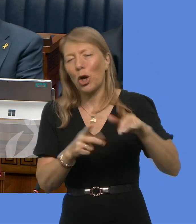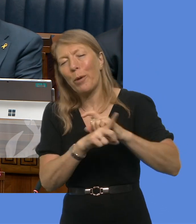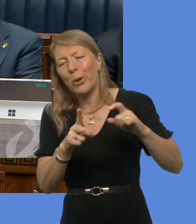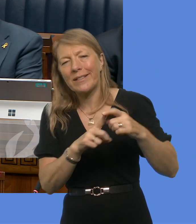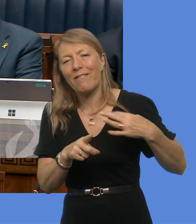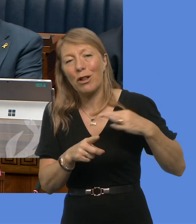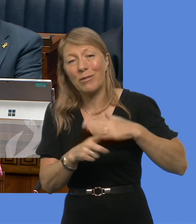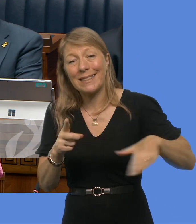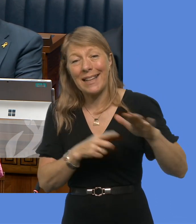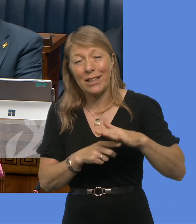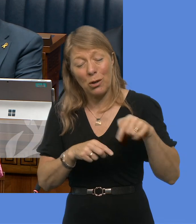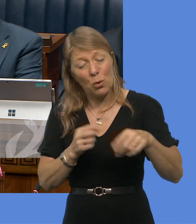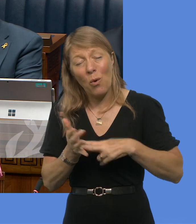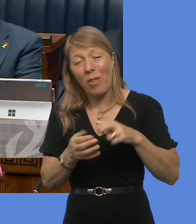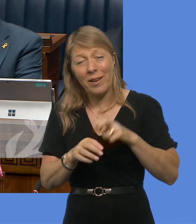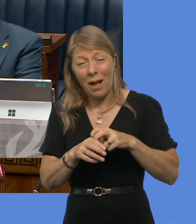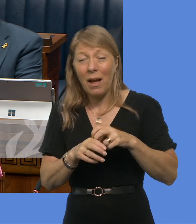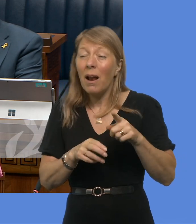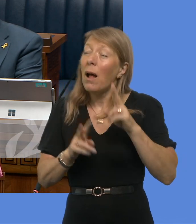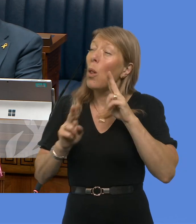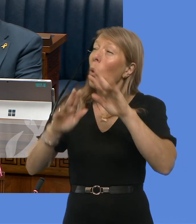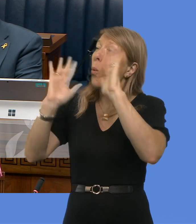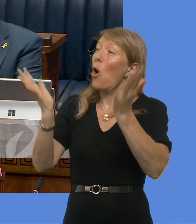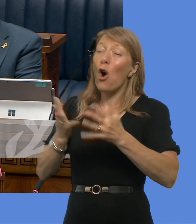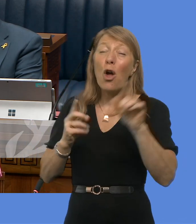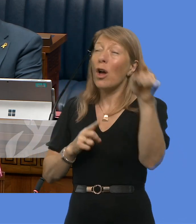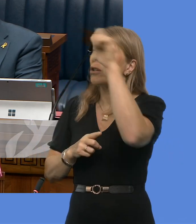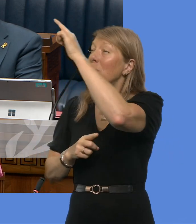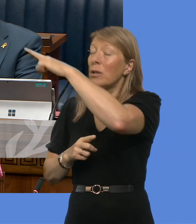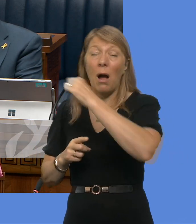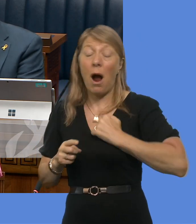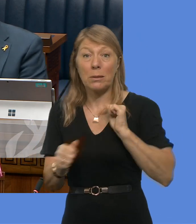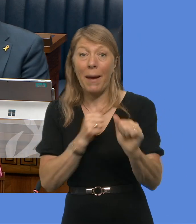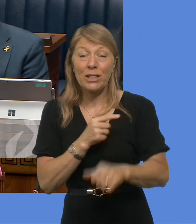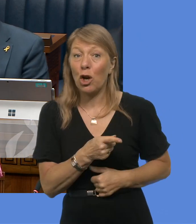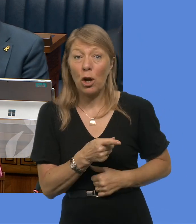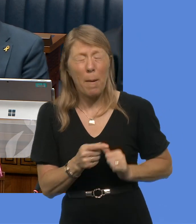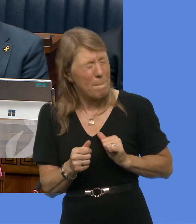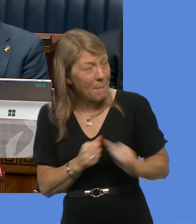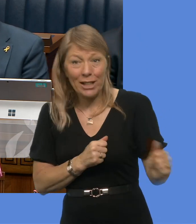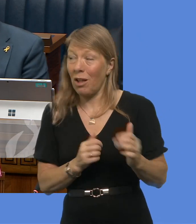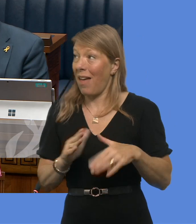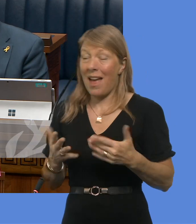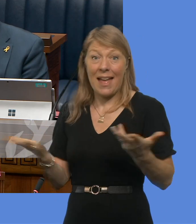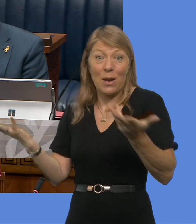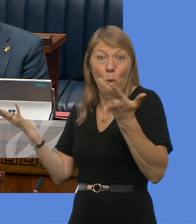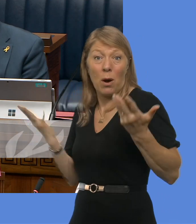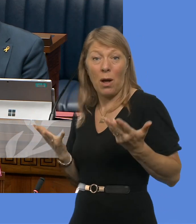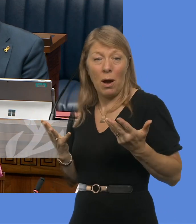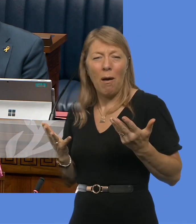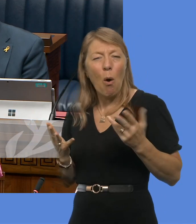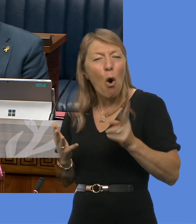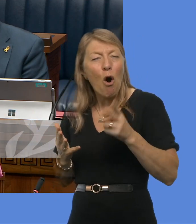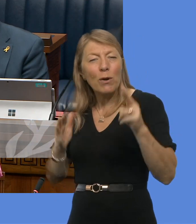in the world. And I think when people come here and they see it, they are amazed about how incredible they are and what they're able to deliver and